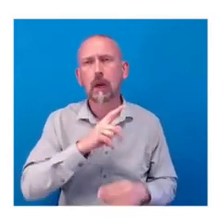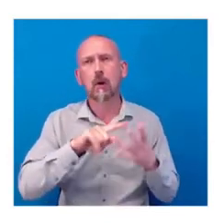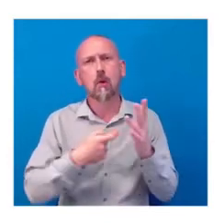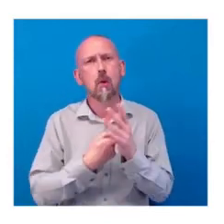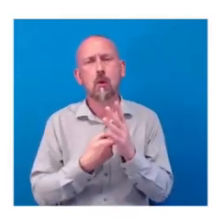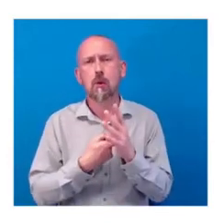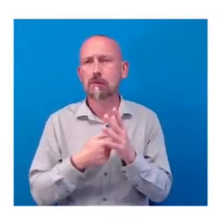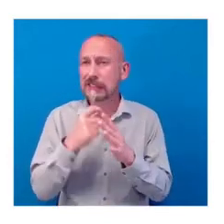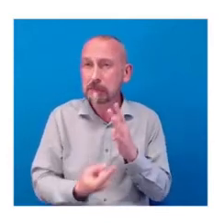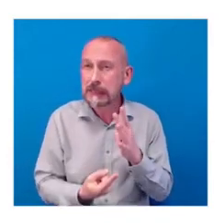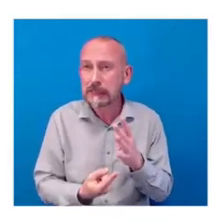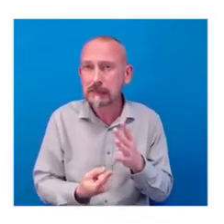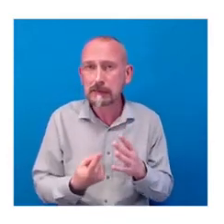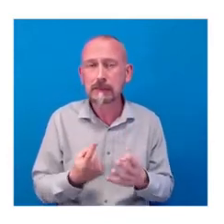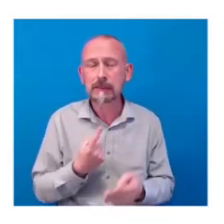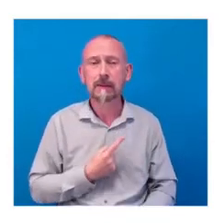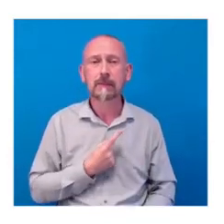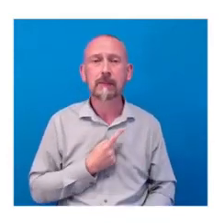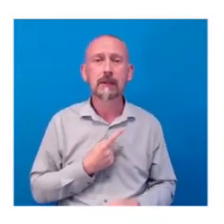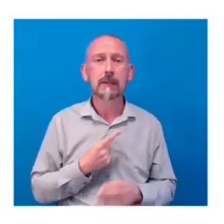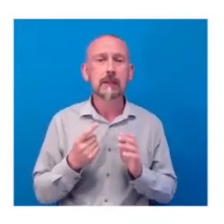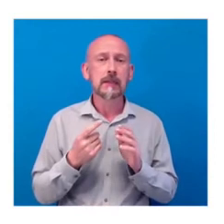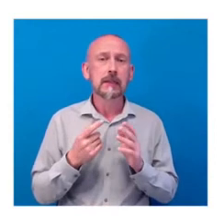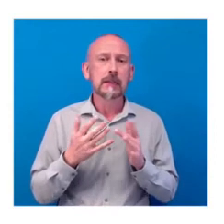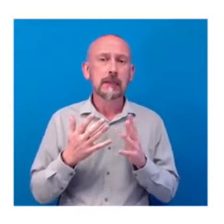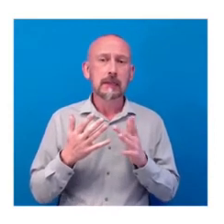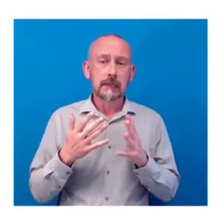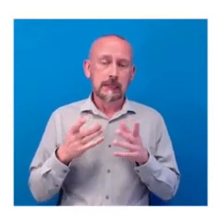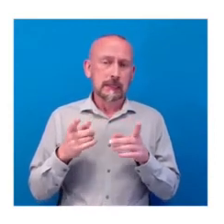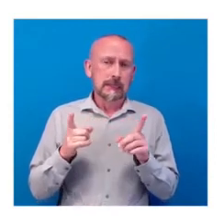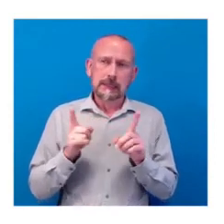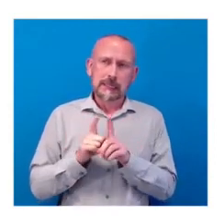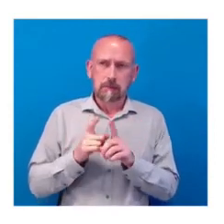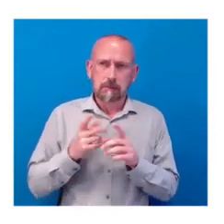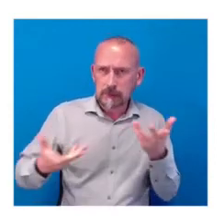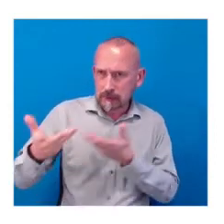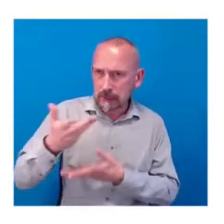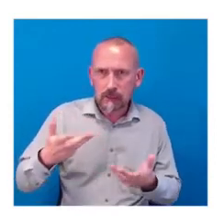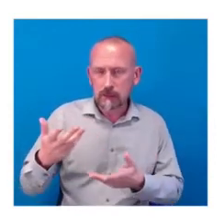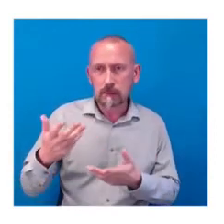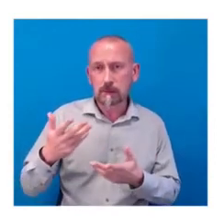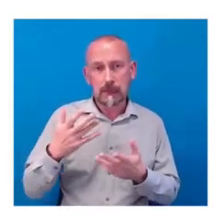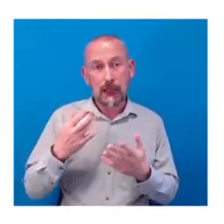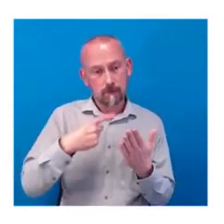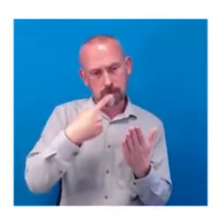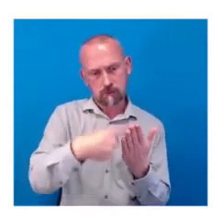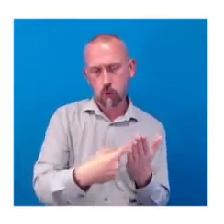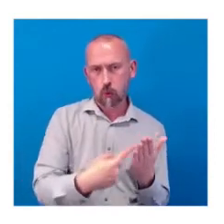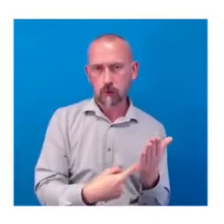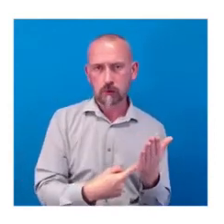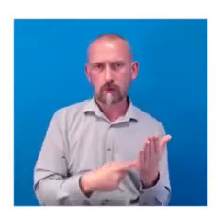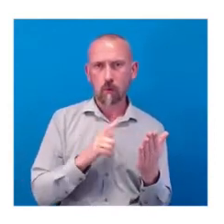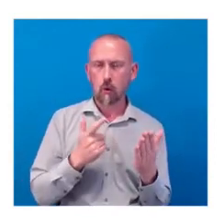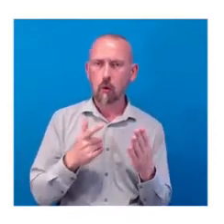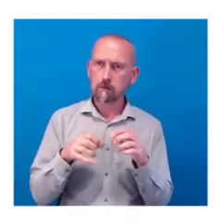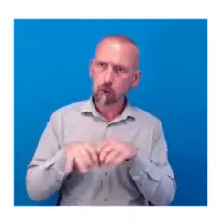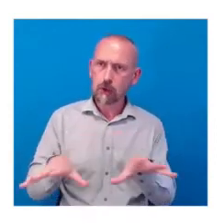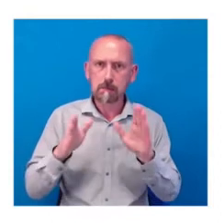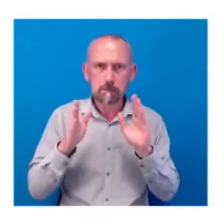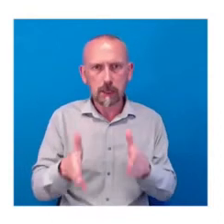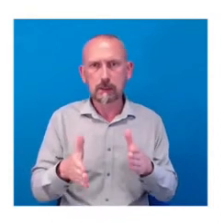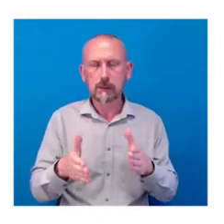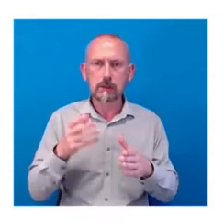As you said, there are requirements for broadcasters to provide audio description. And actually, we've